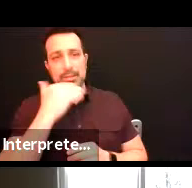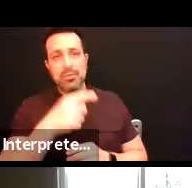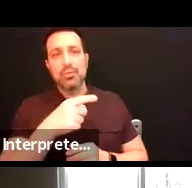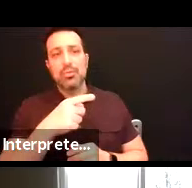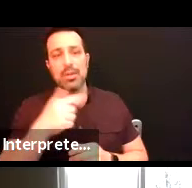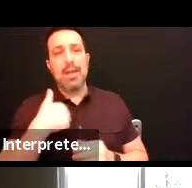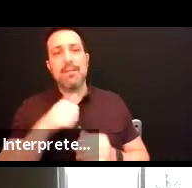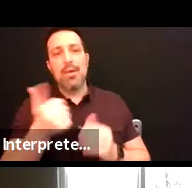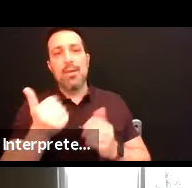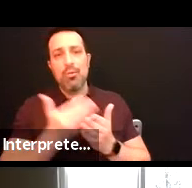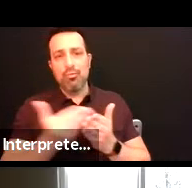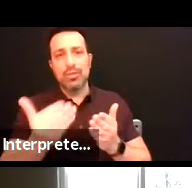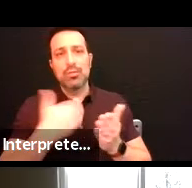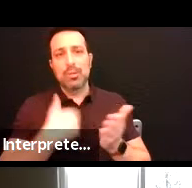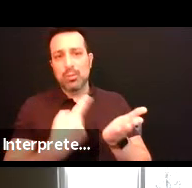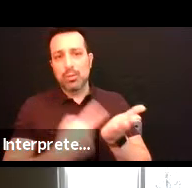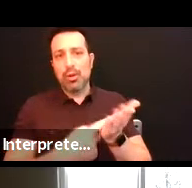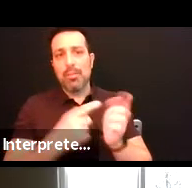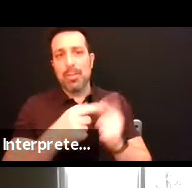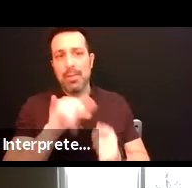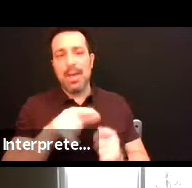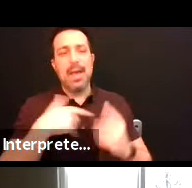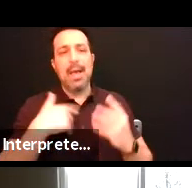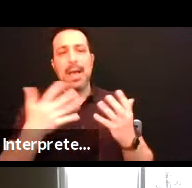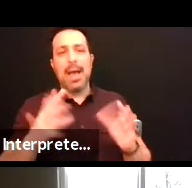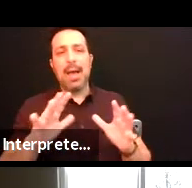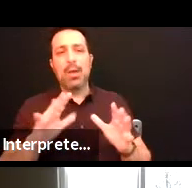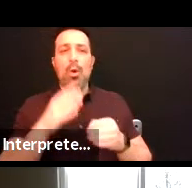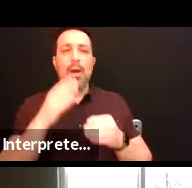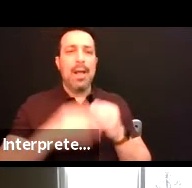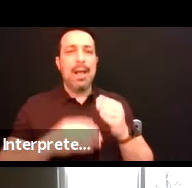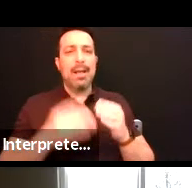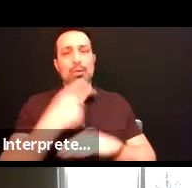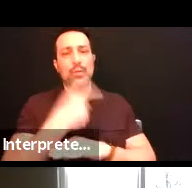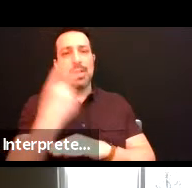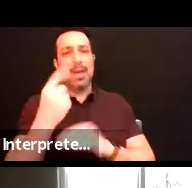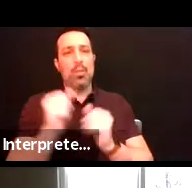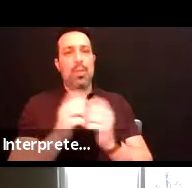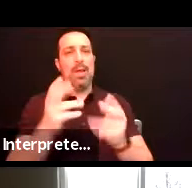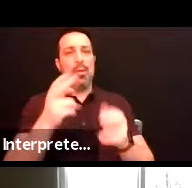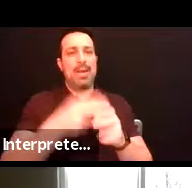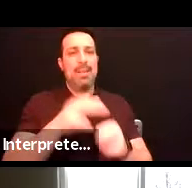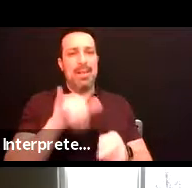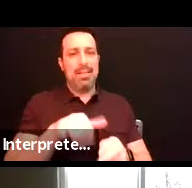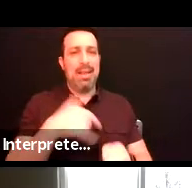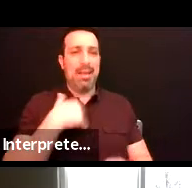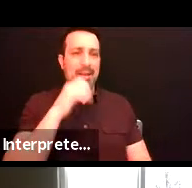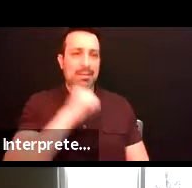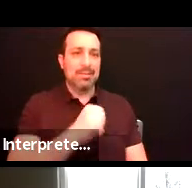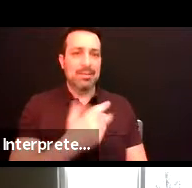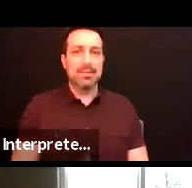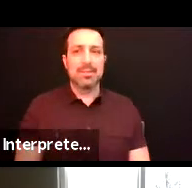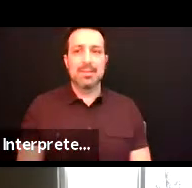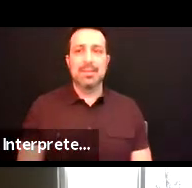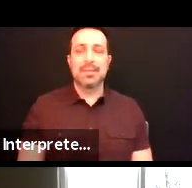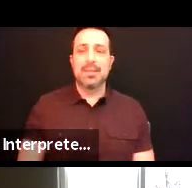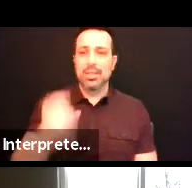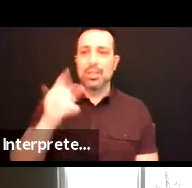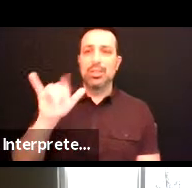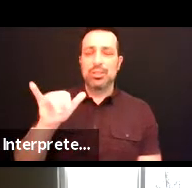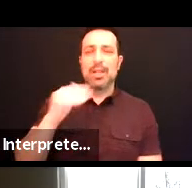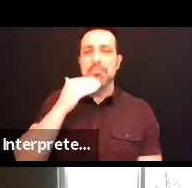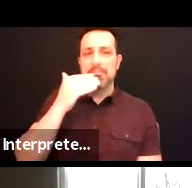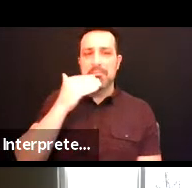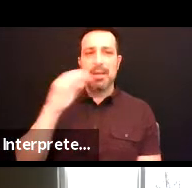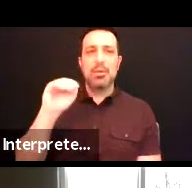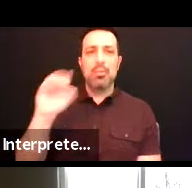have resources as we're talking about this. I didn't want to like end today without naming that, I guess. Thank you, Mo. And I just want to